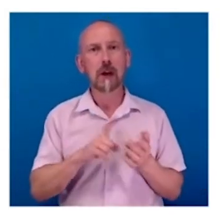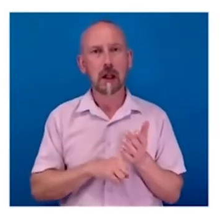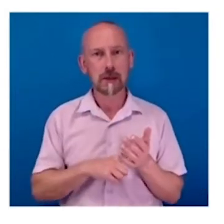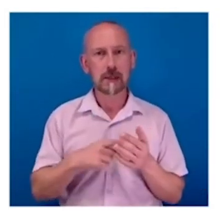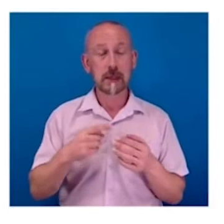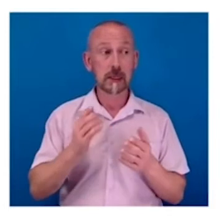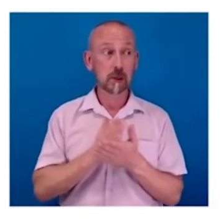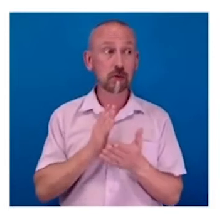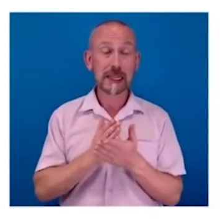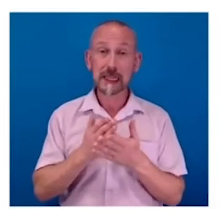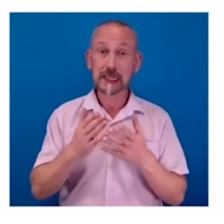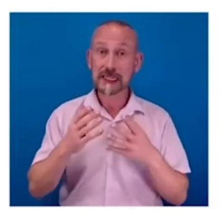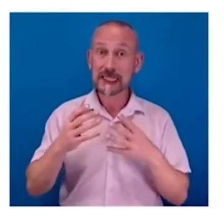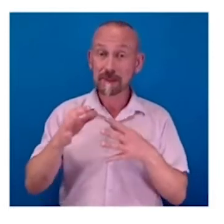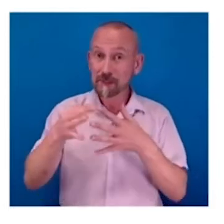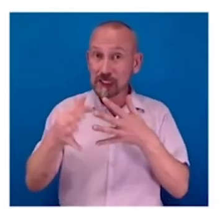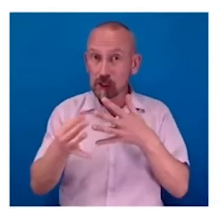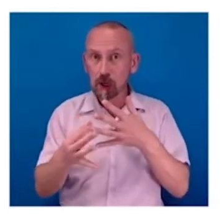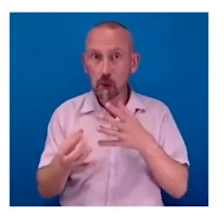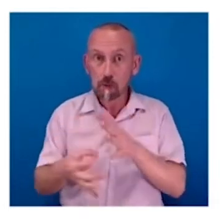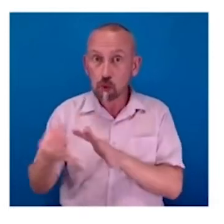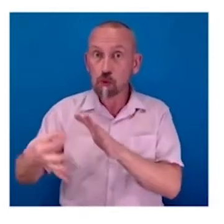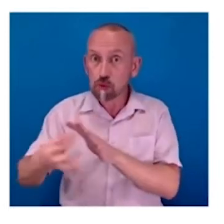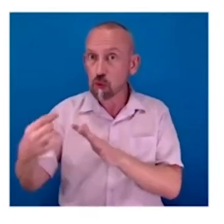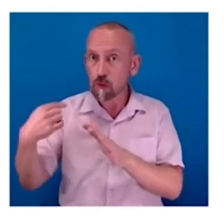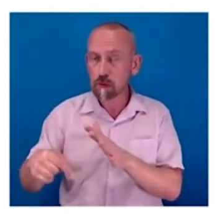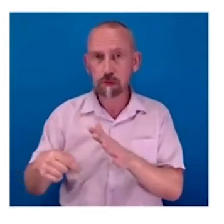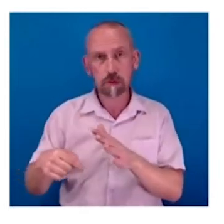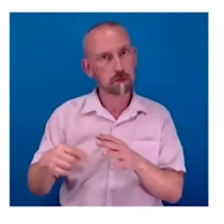that you just mentioned. It's incredible. Jody.